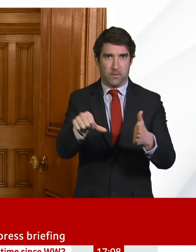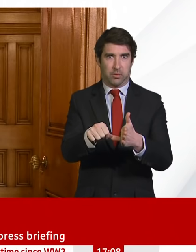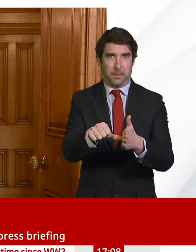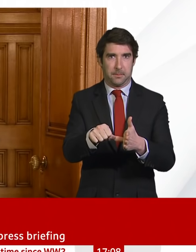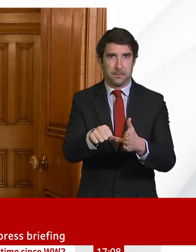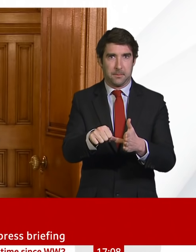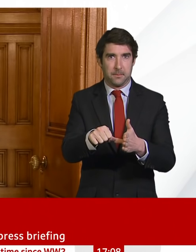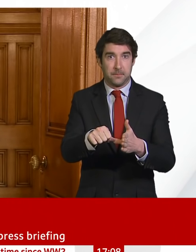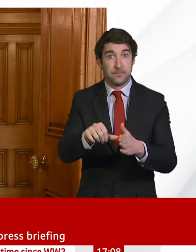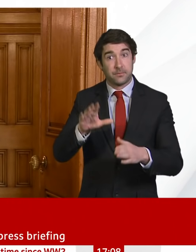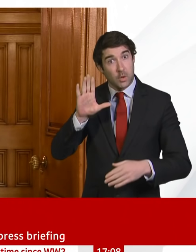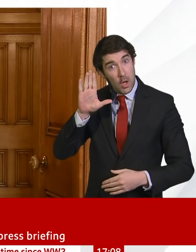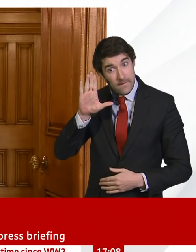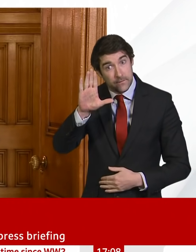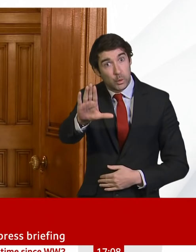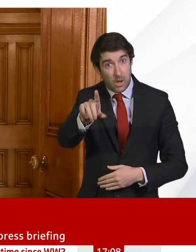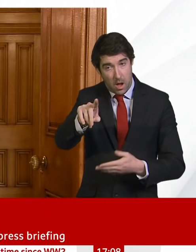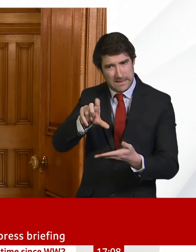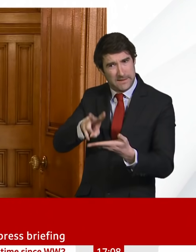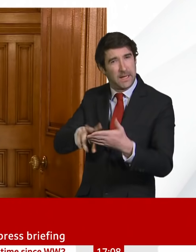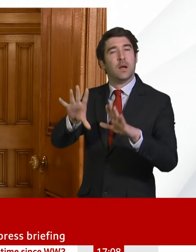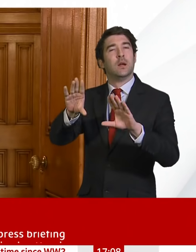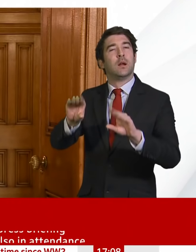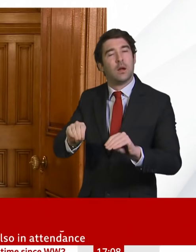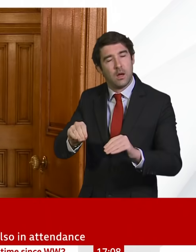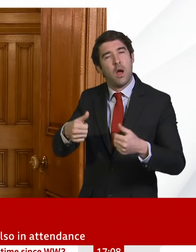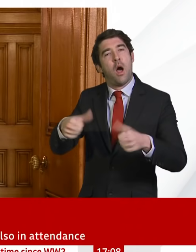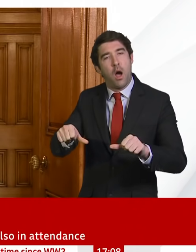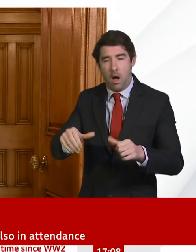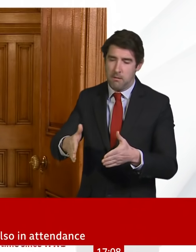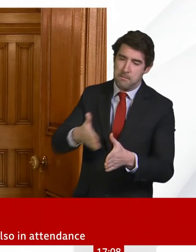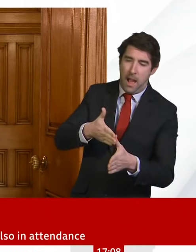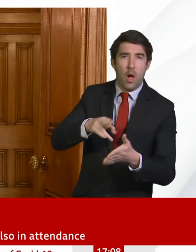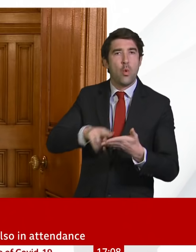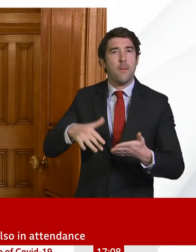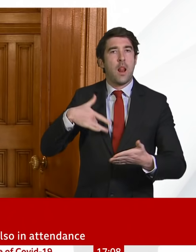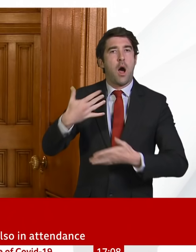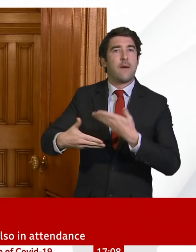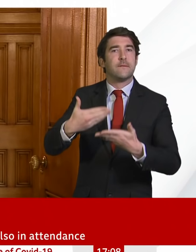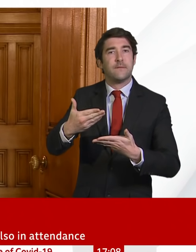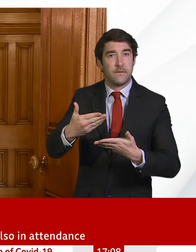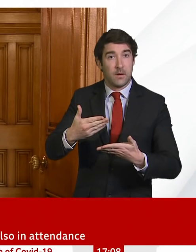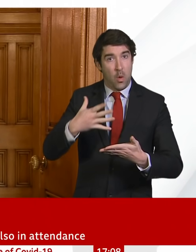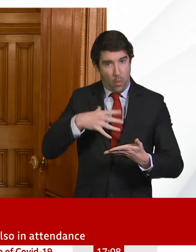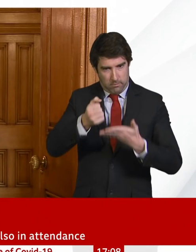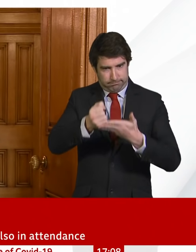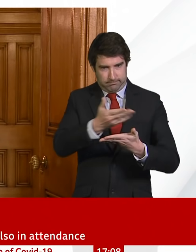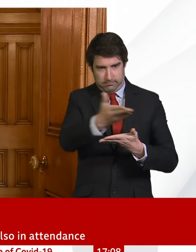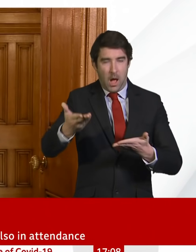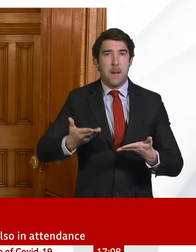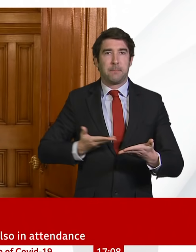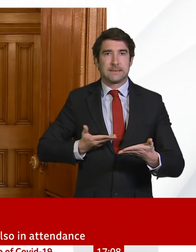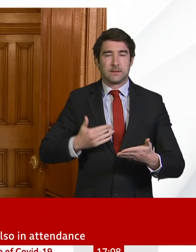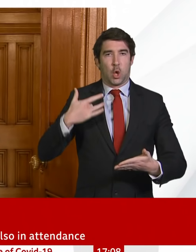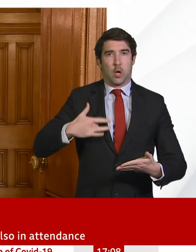will, that businesses are in a good position to move forward. Times are tough, and we have